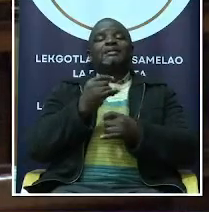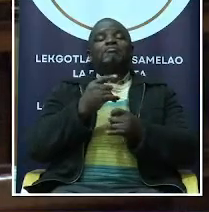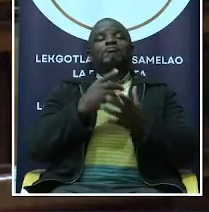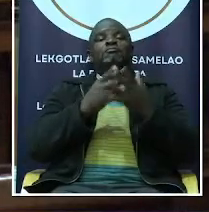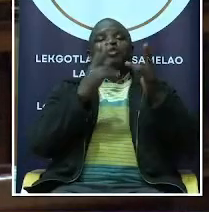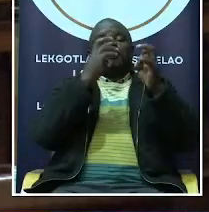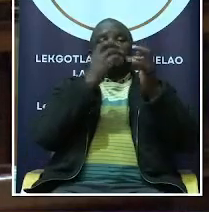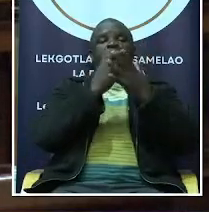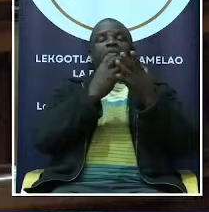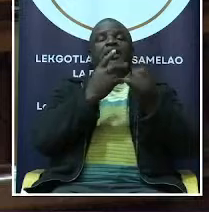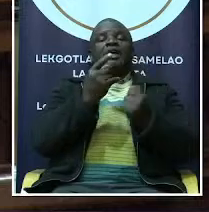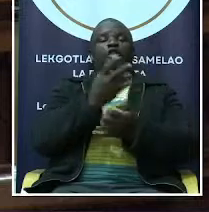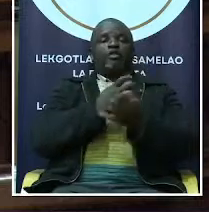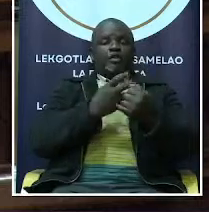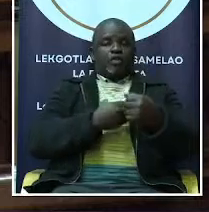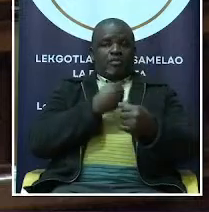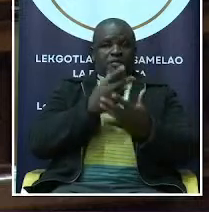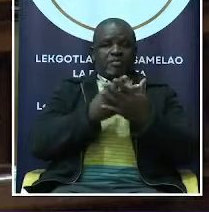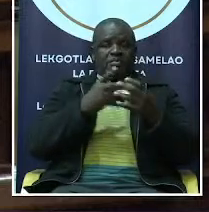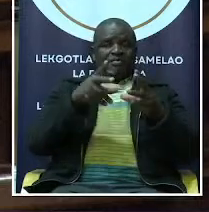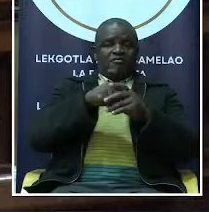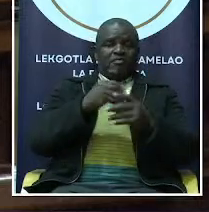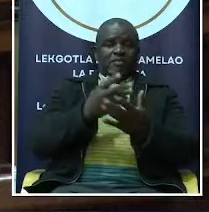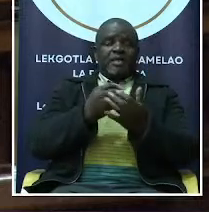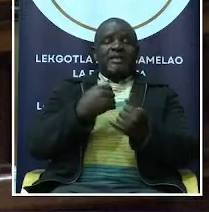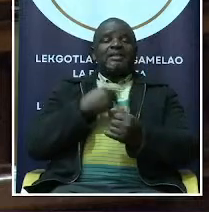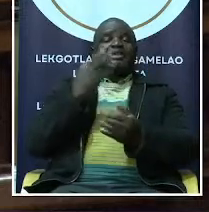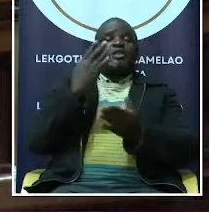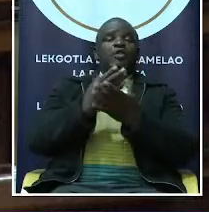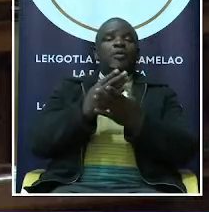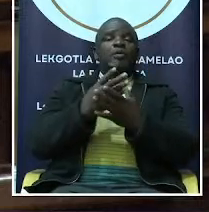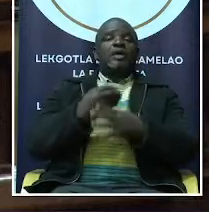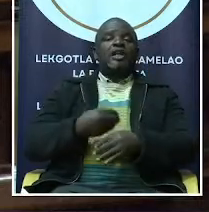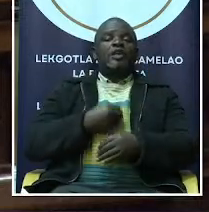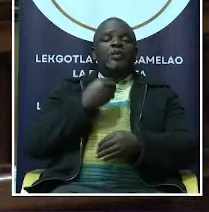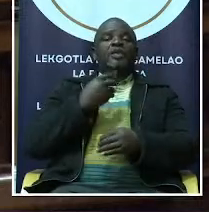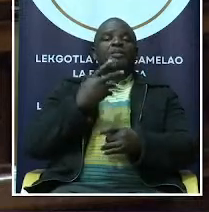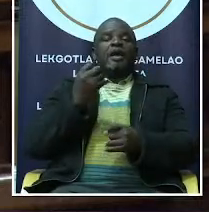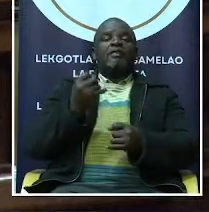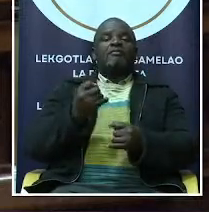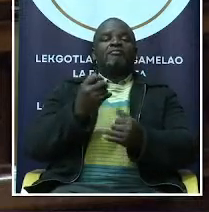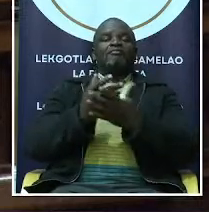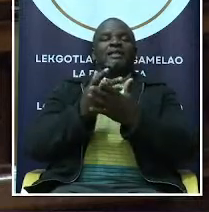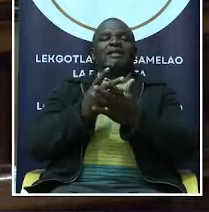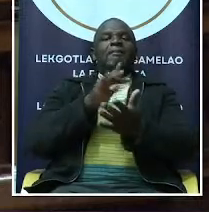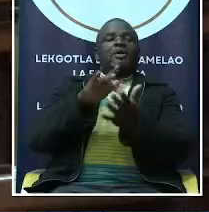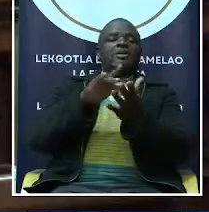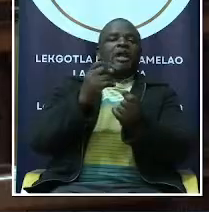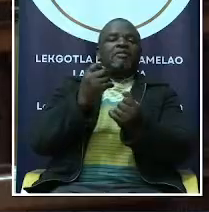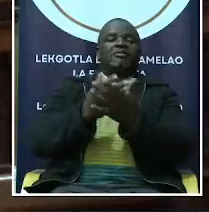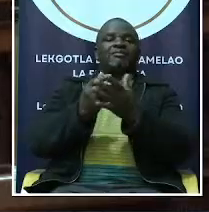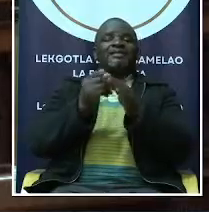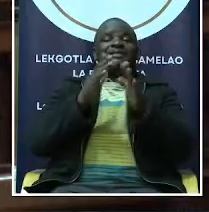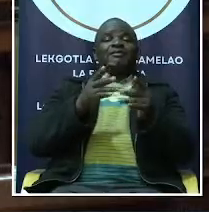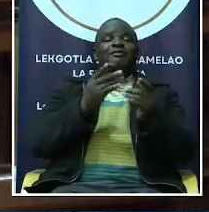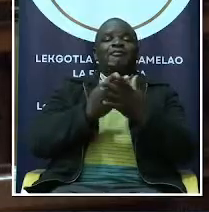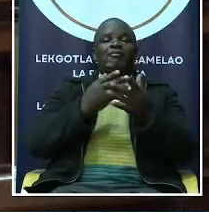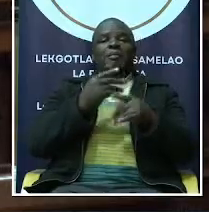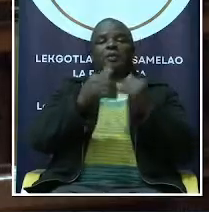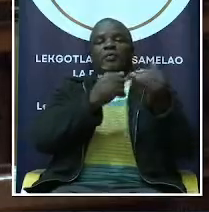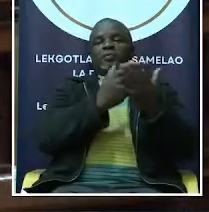institutionalizing youth economic empowerment ensures that young people have a seat at the table in decision-making